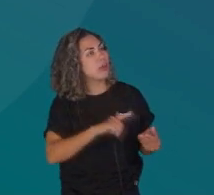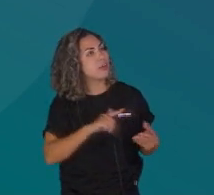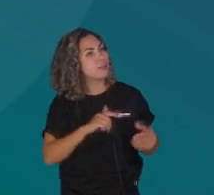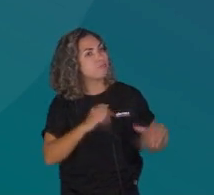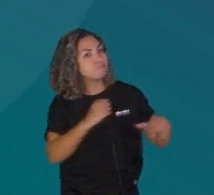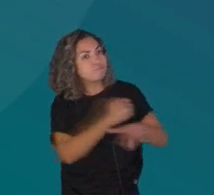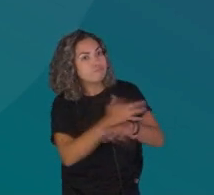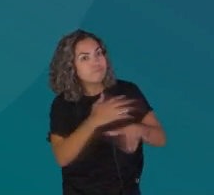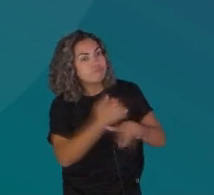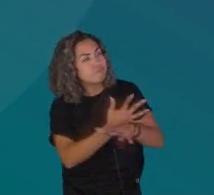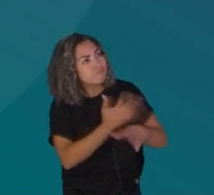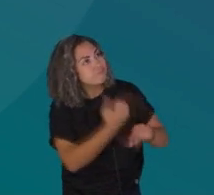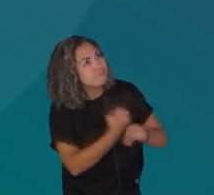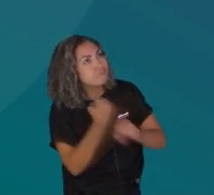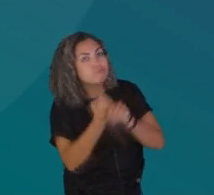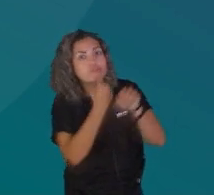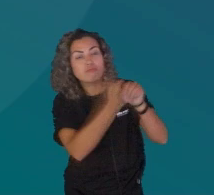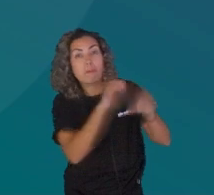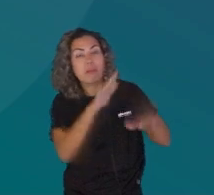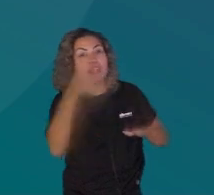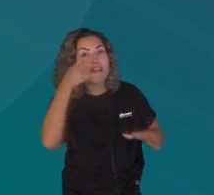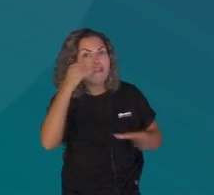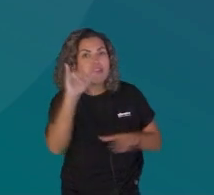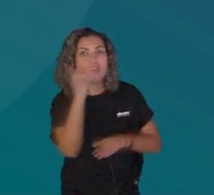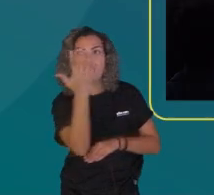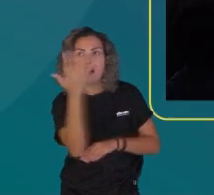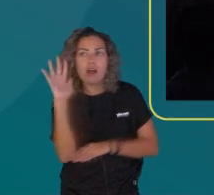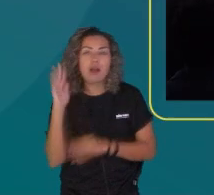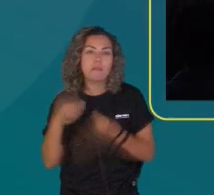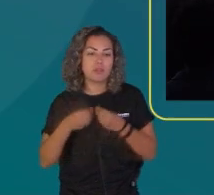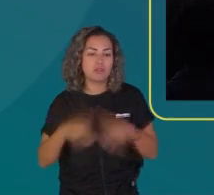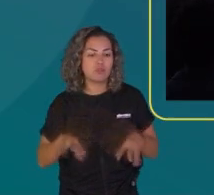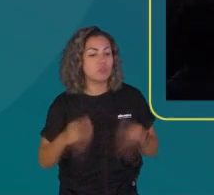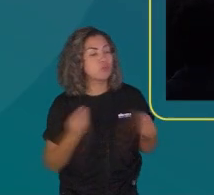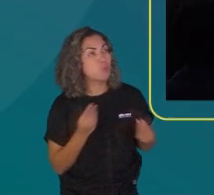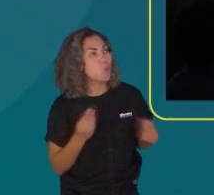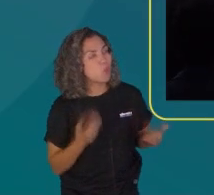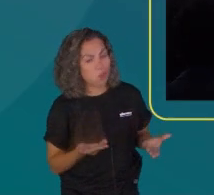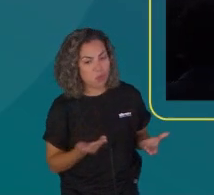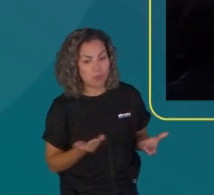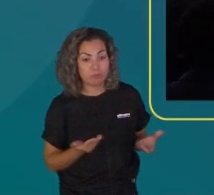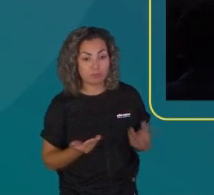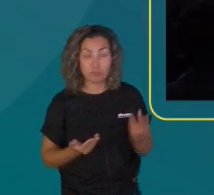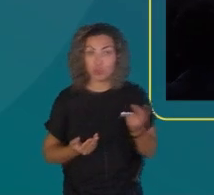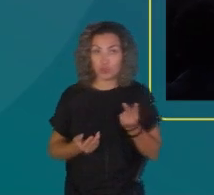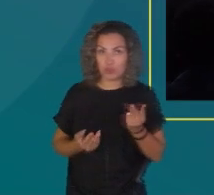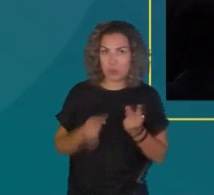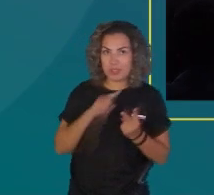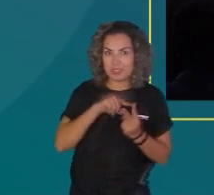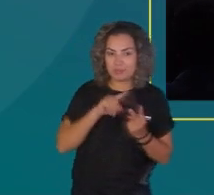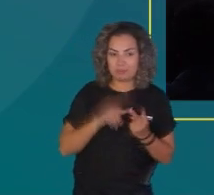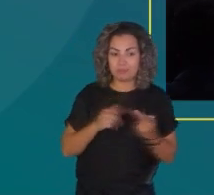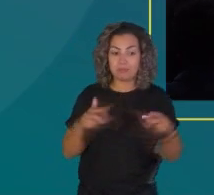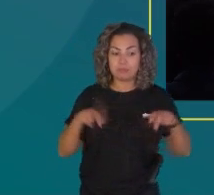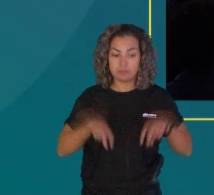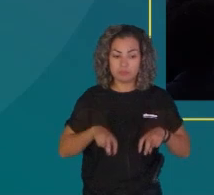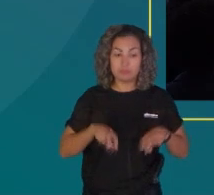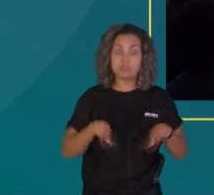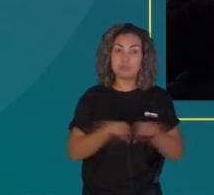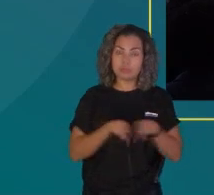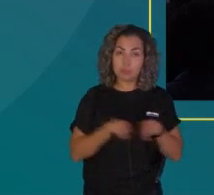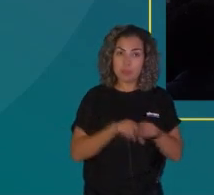You're both participating cities in generation restoration, UNEP's project,